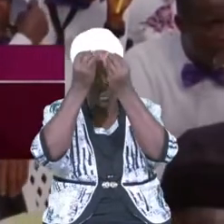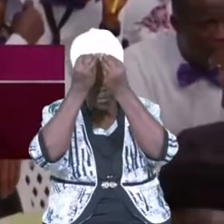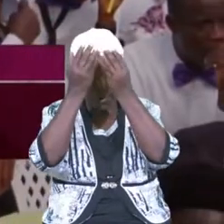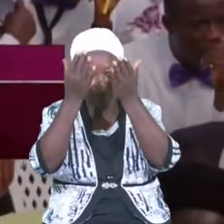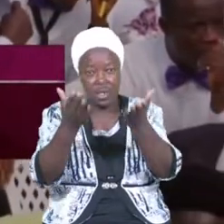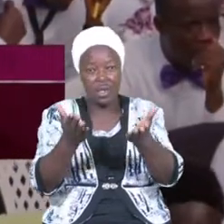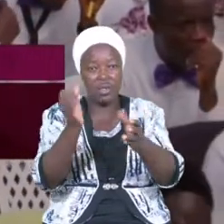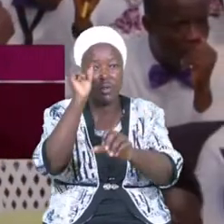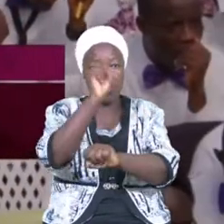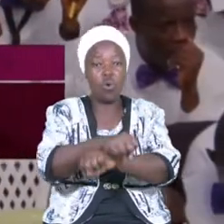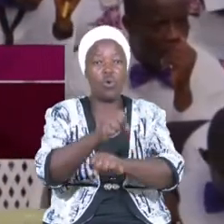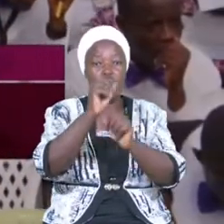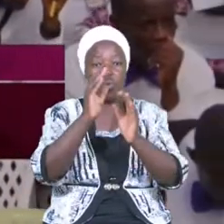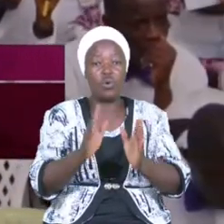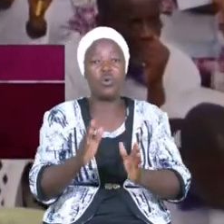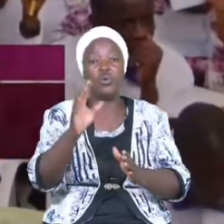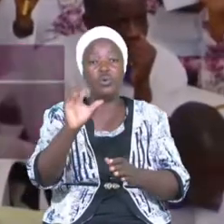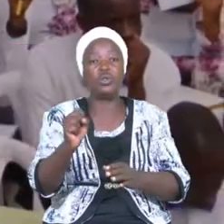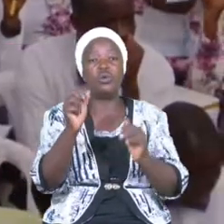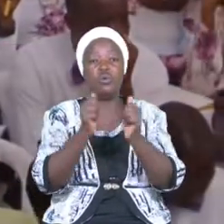conquerors with Christ.